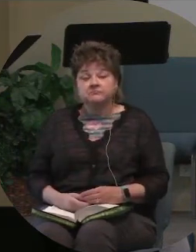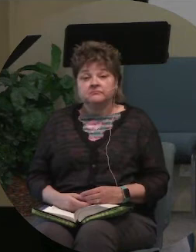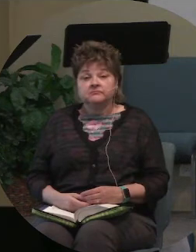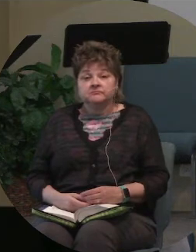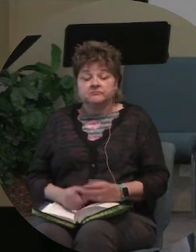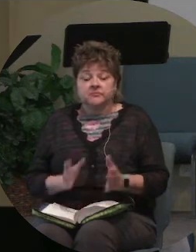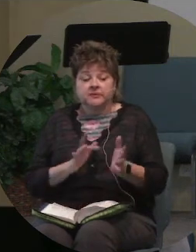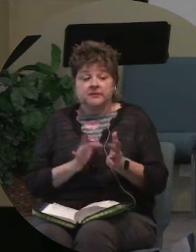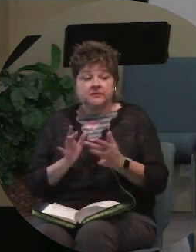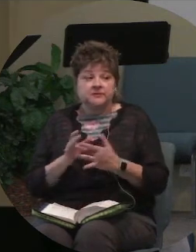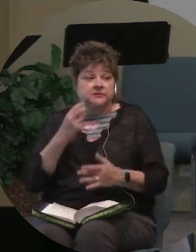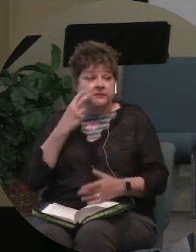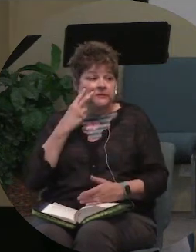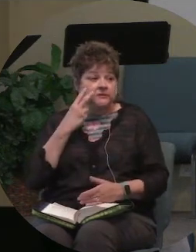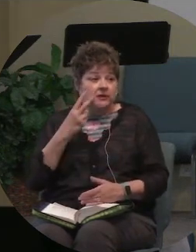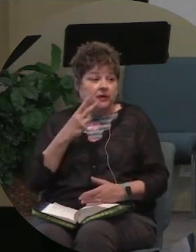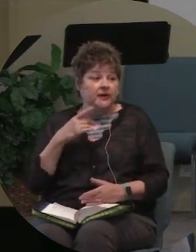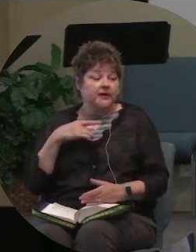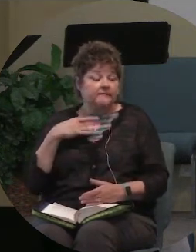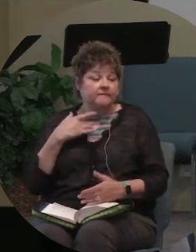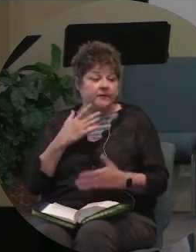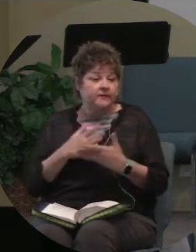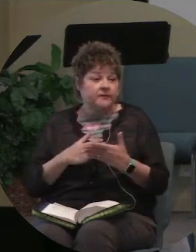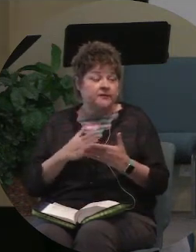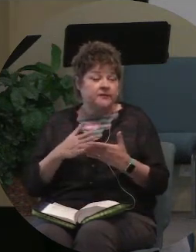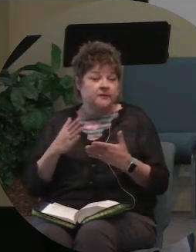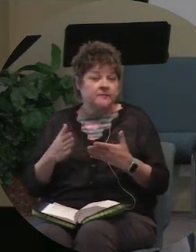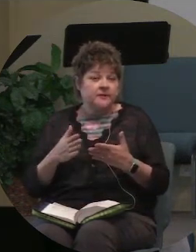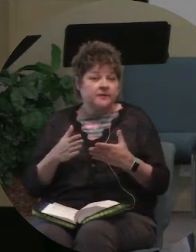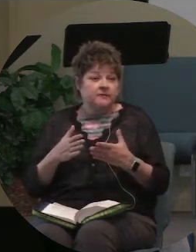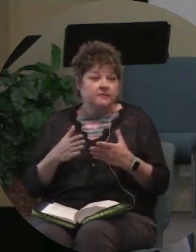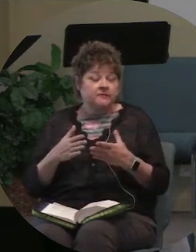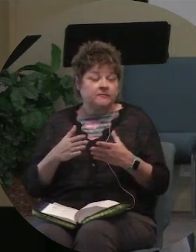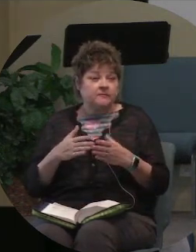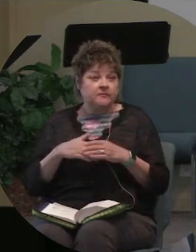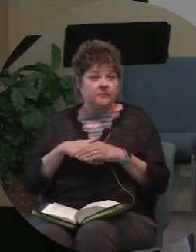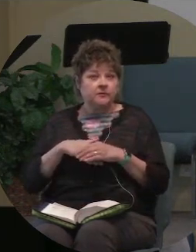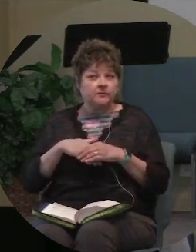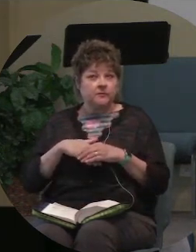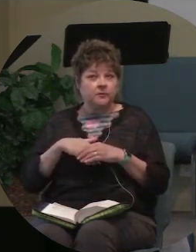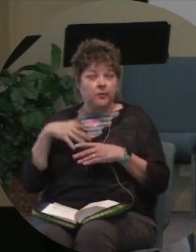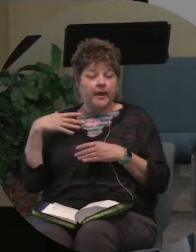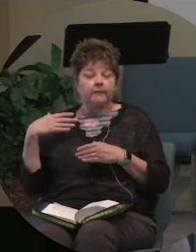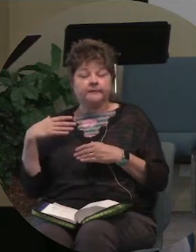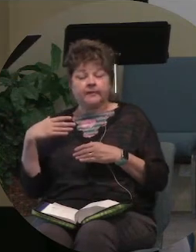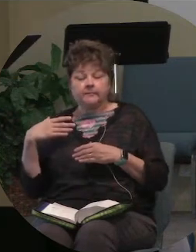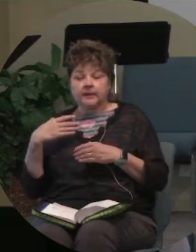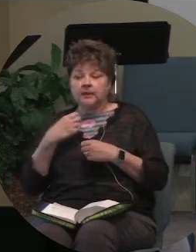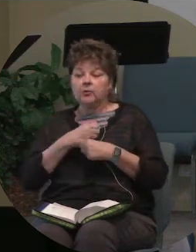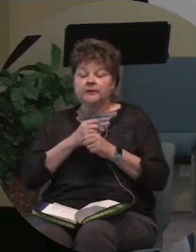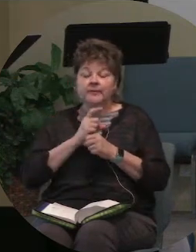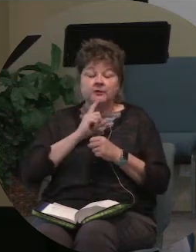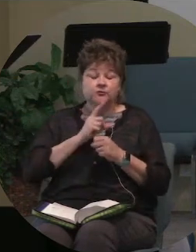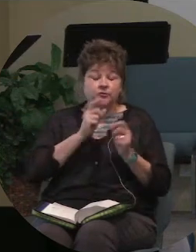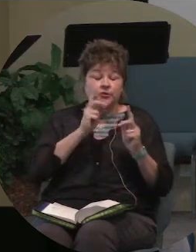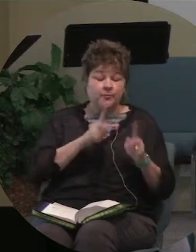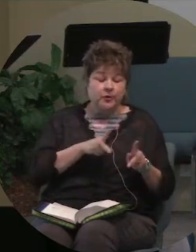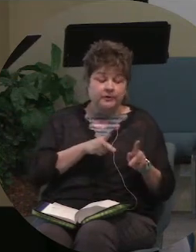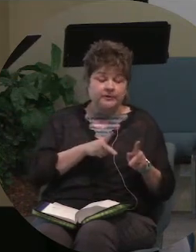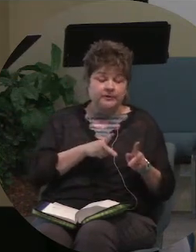Jesus saw and felt something go out of him, and he wanted to make sure that the person